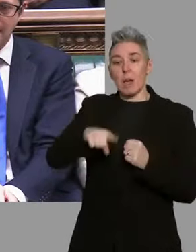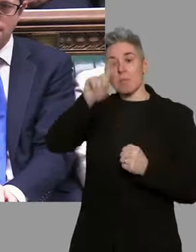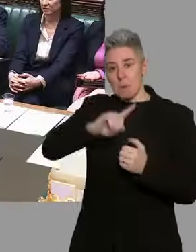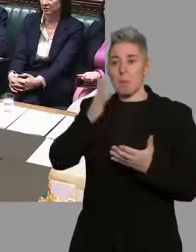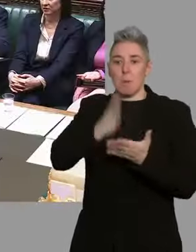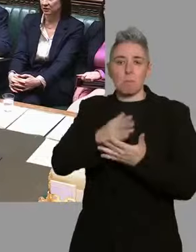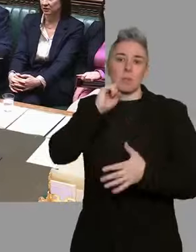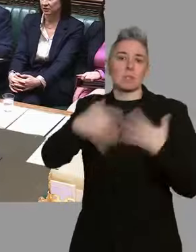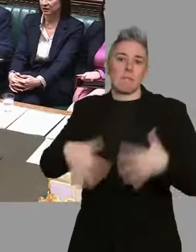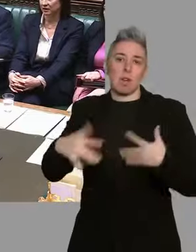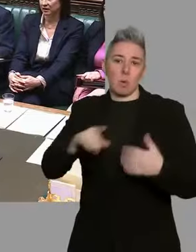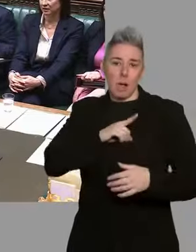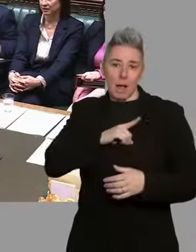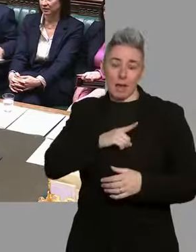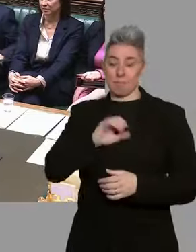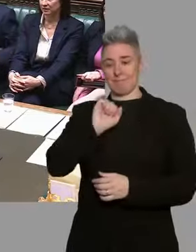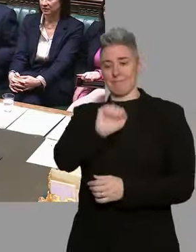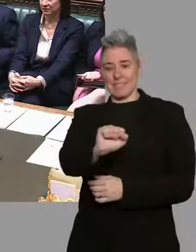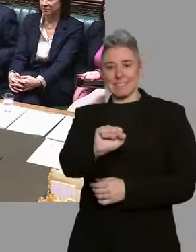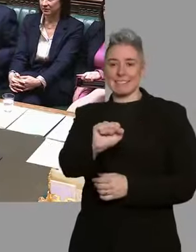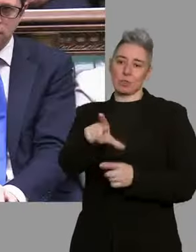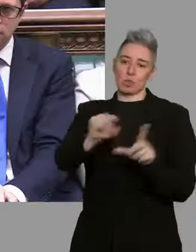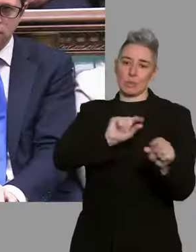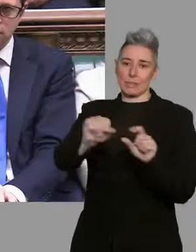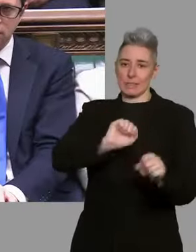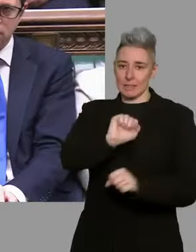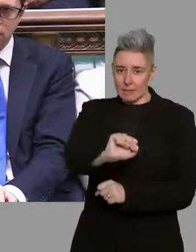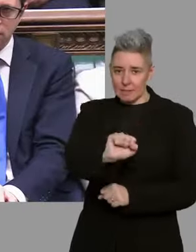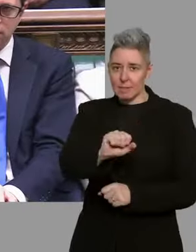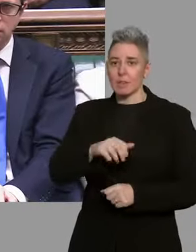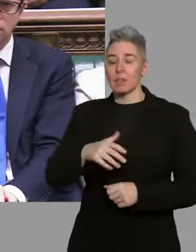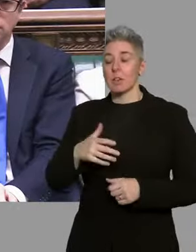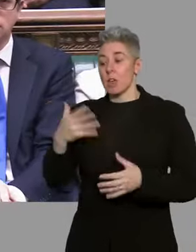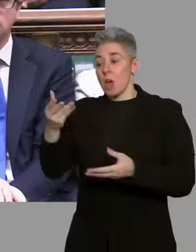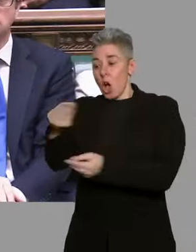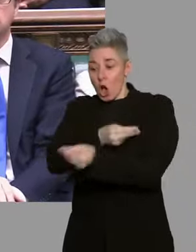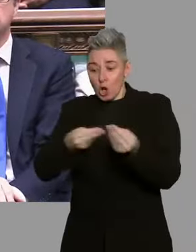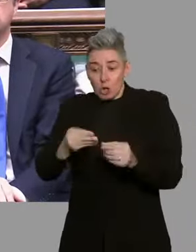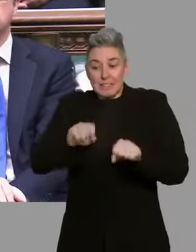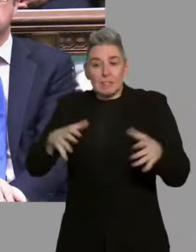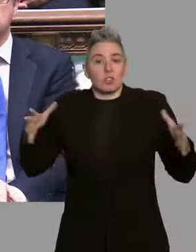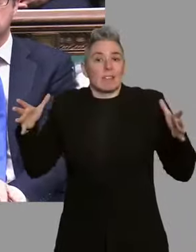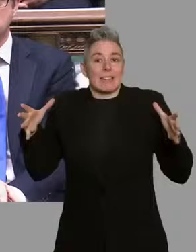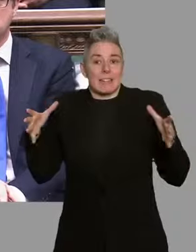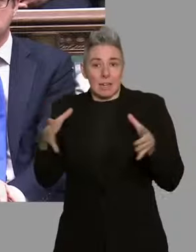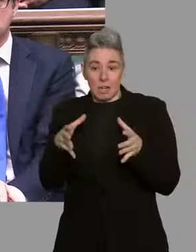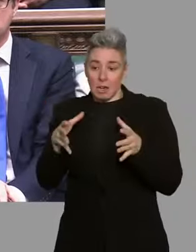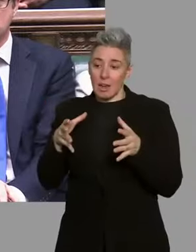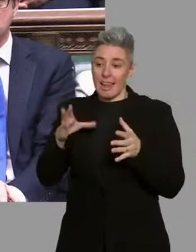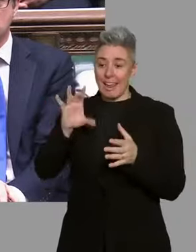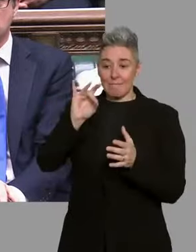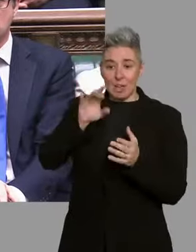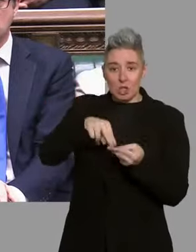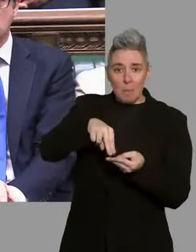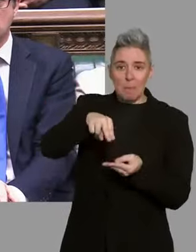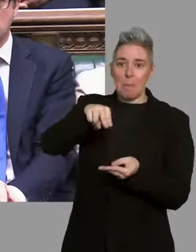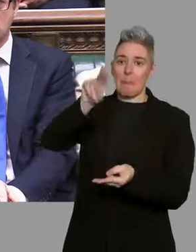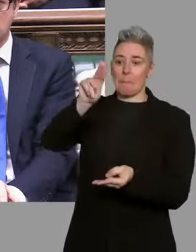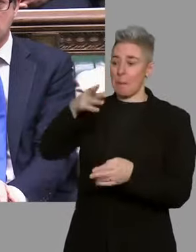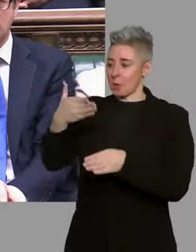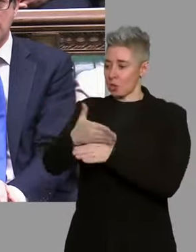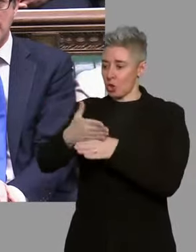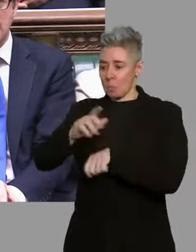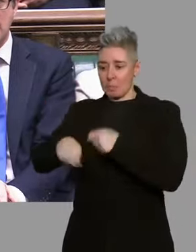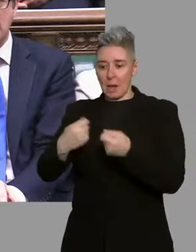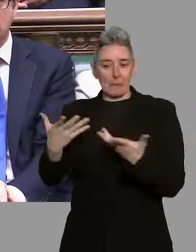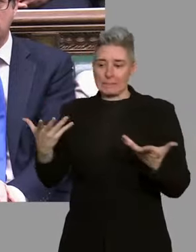choices. The economy is shrinking, inflation is going up, and jobs are being lost because of his